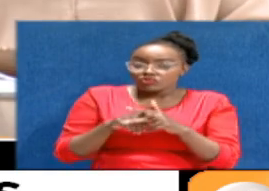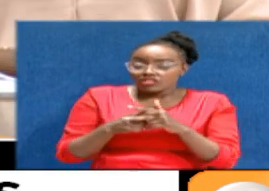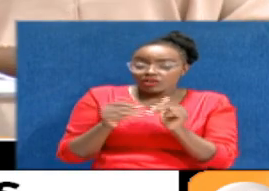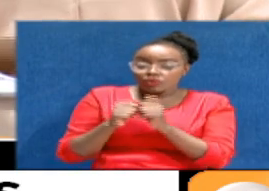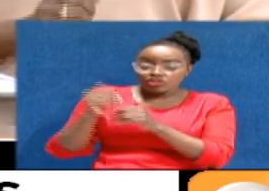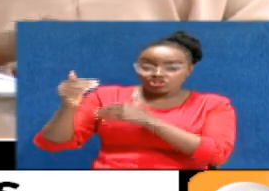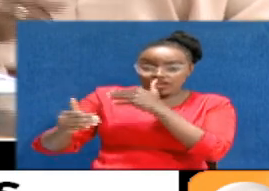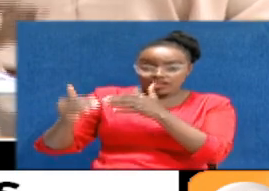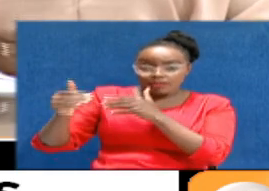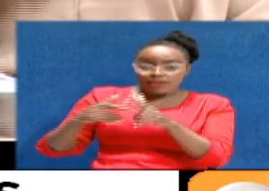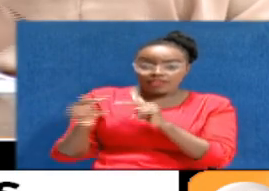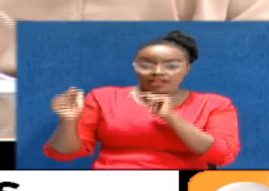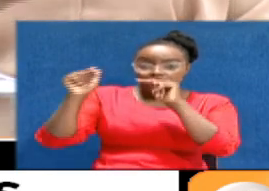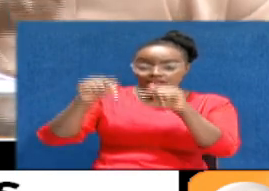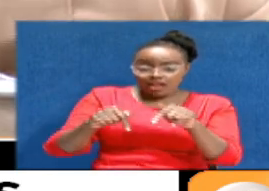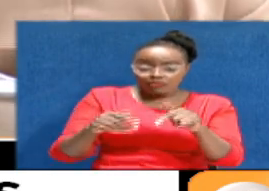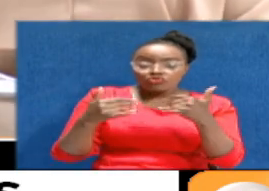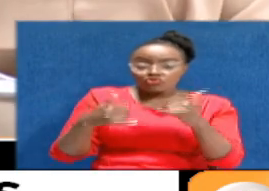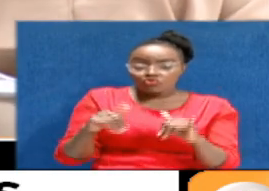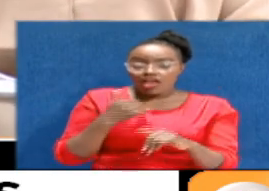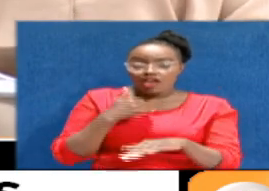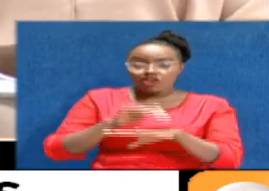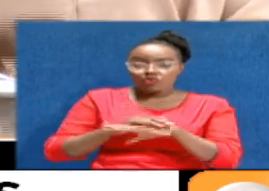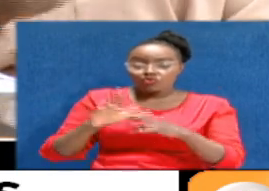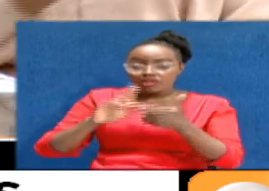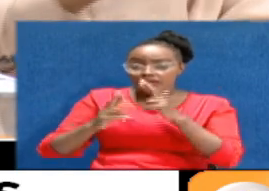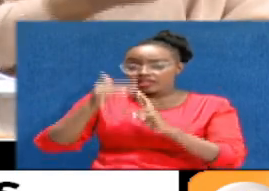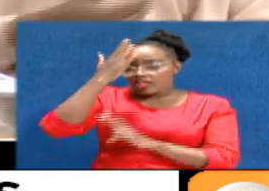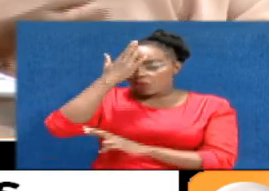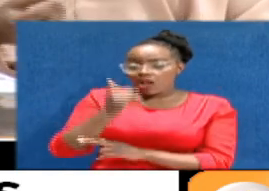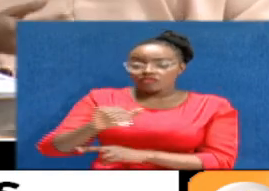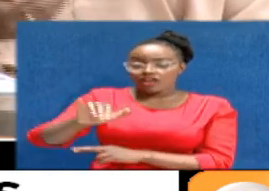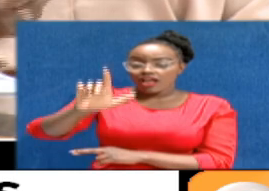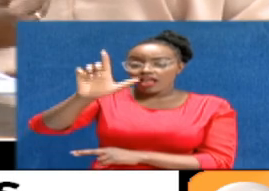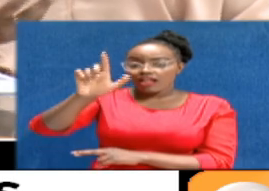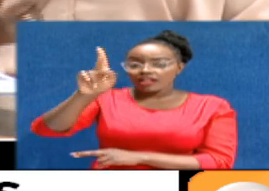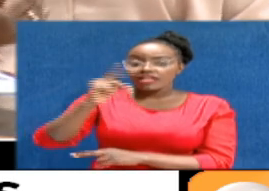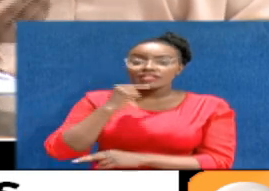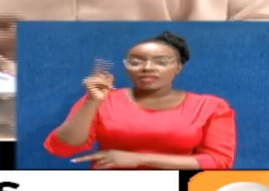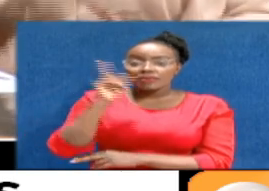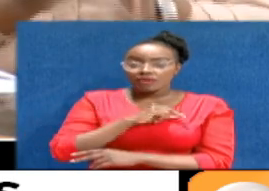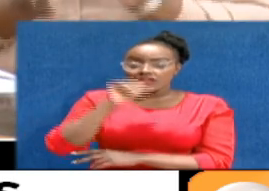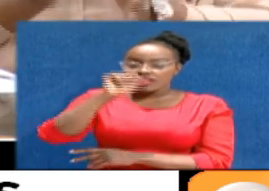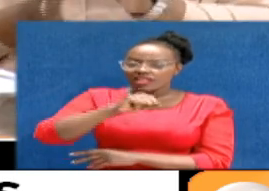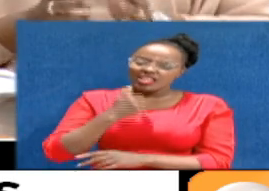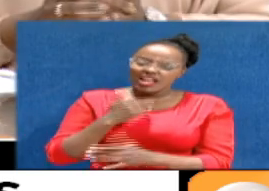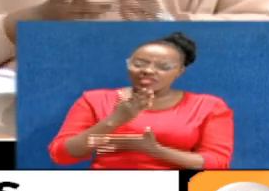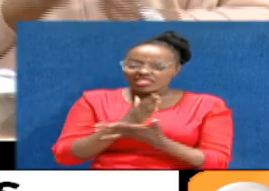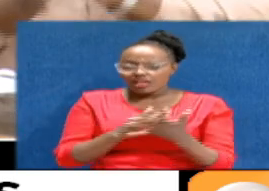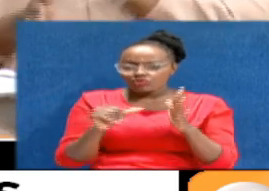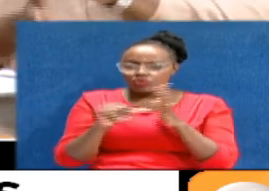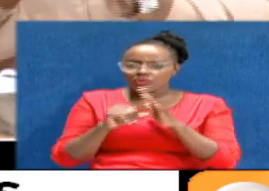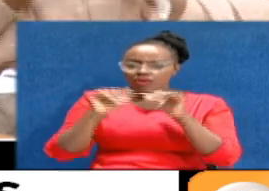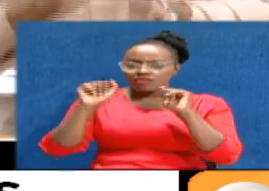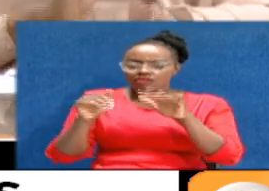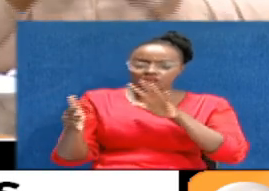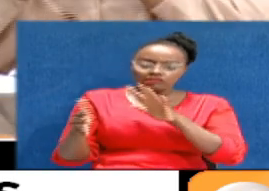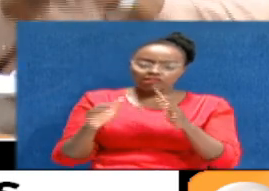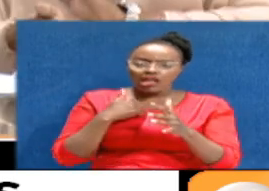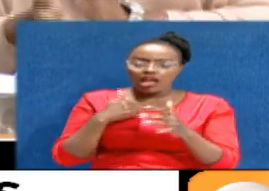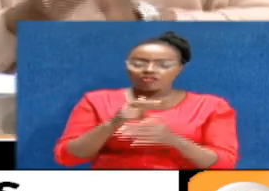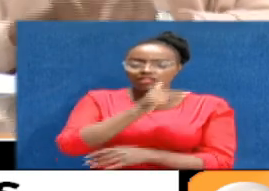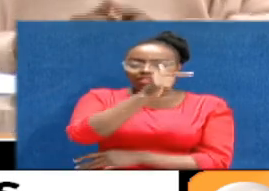your neighbors? And she came here to mend relations. Because as Linus had said, yes, there had been some tashwishi. Kulikuwa na tashwishi